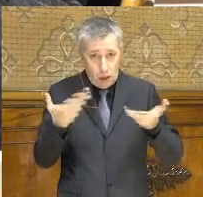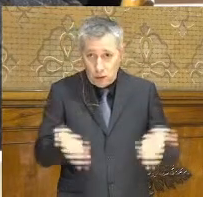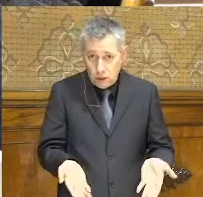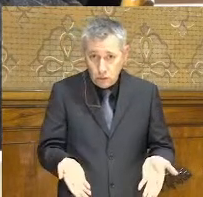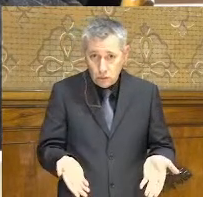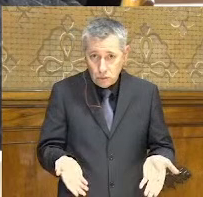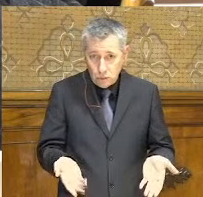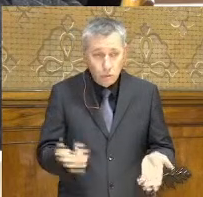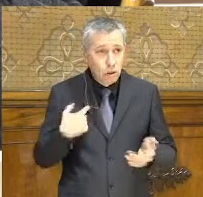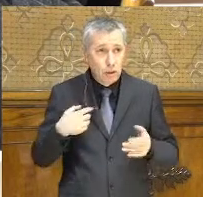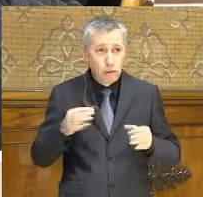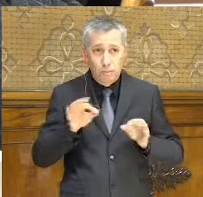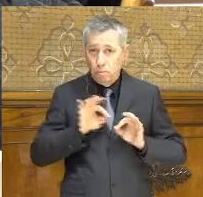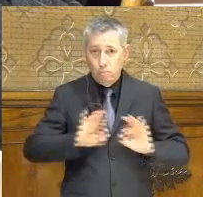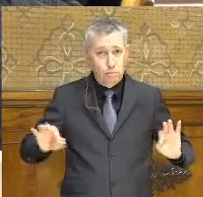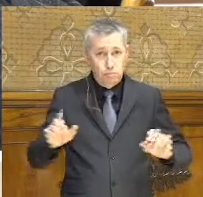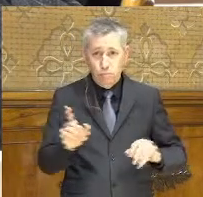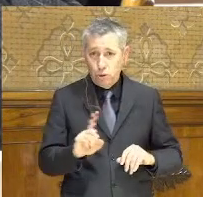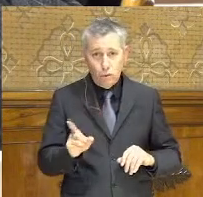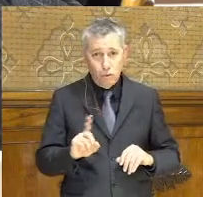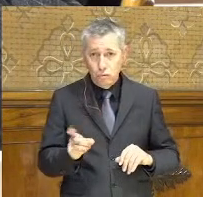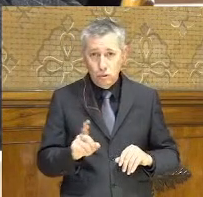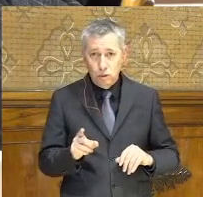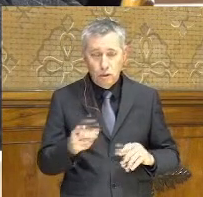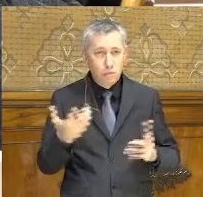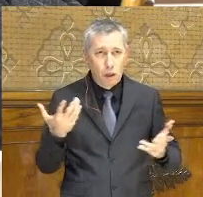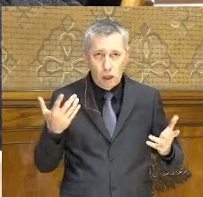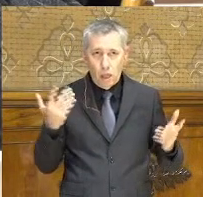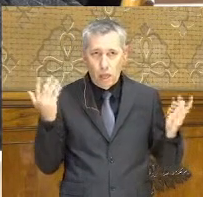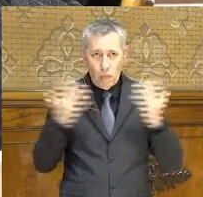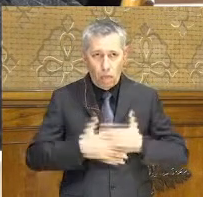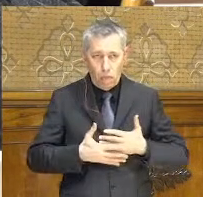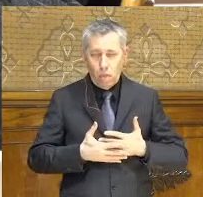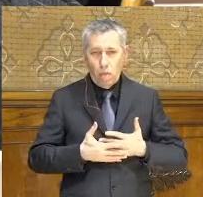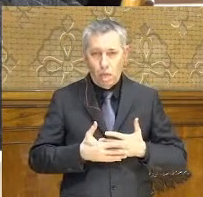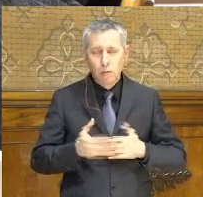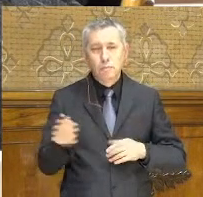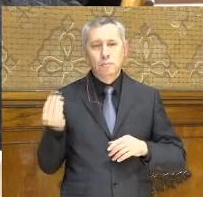unprepared. I was asked to give, in the very